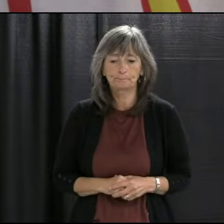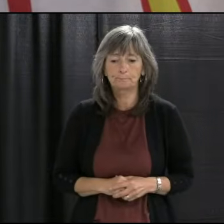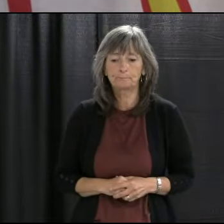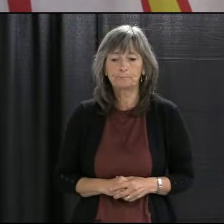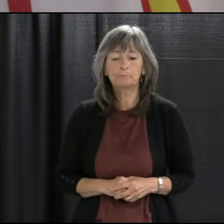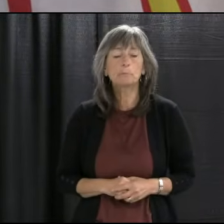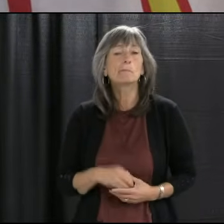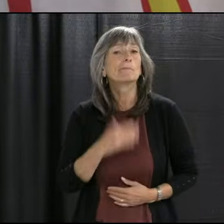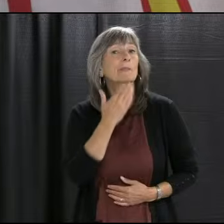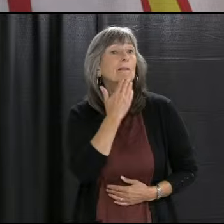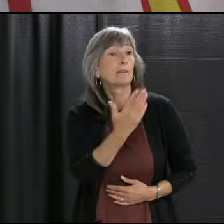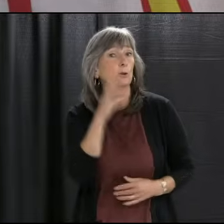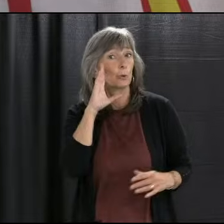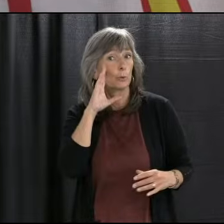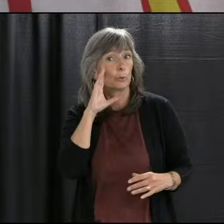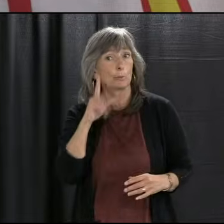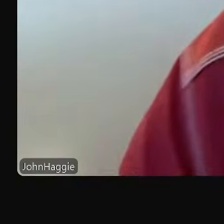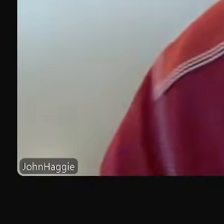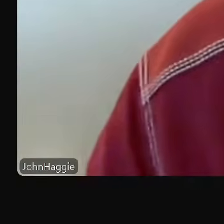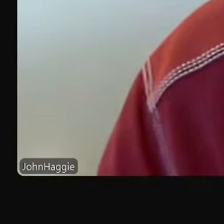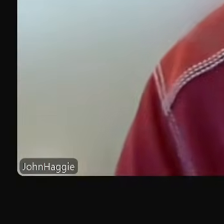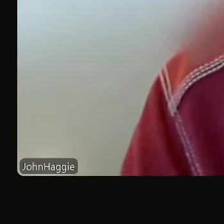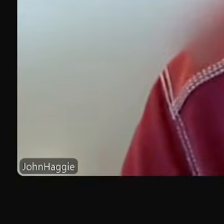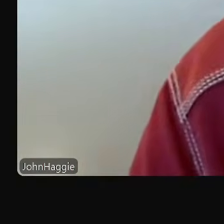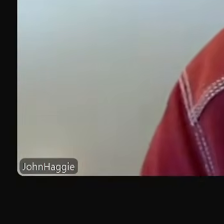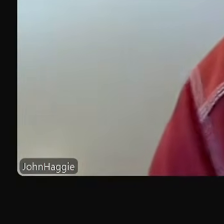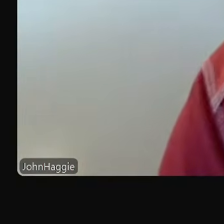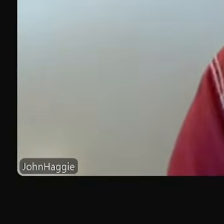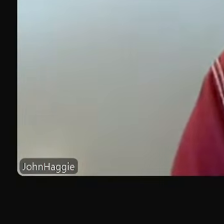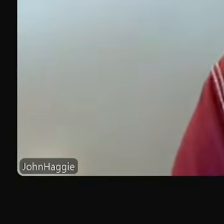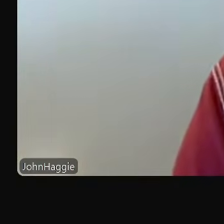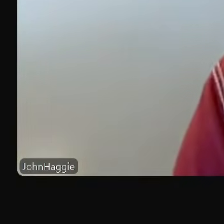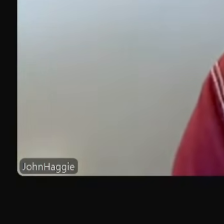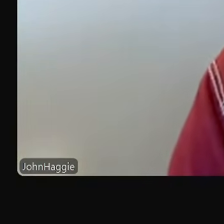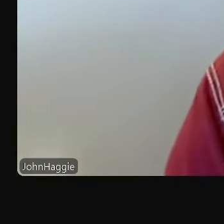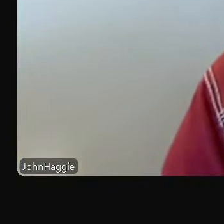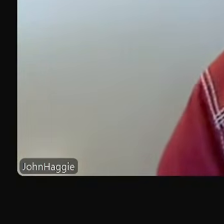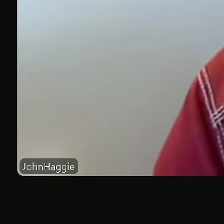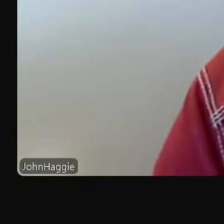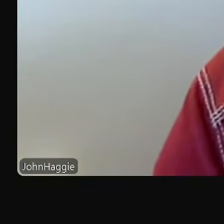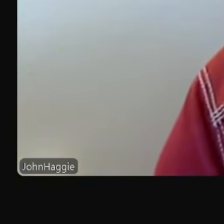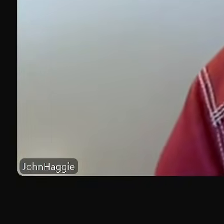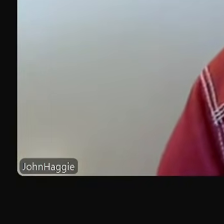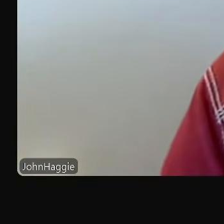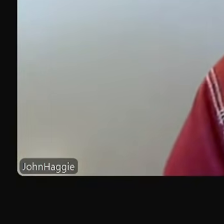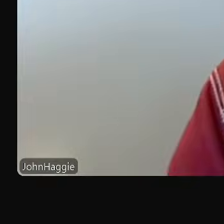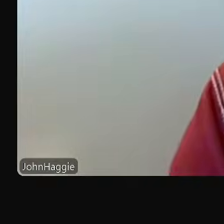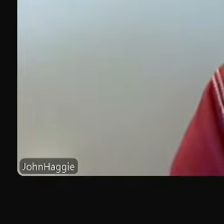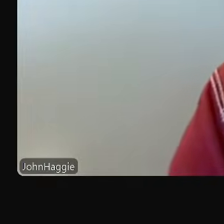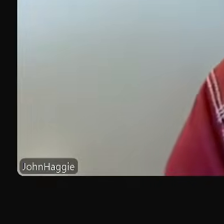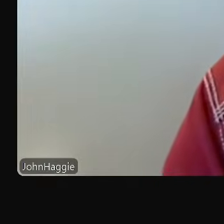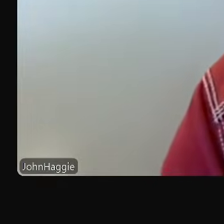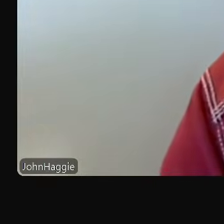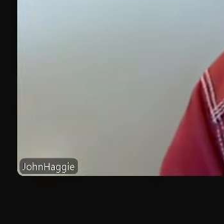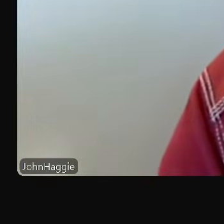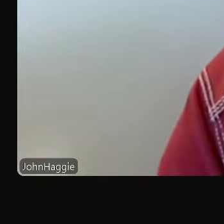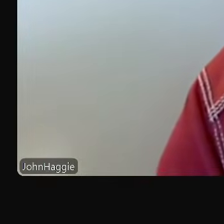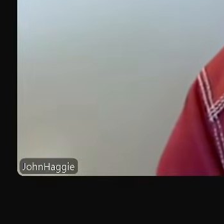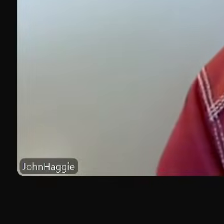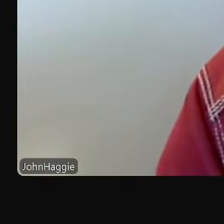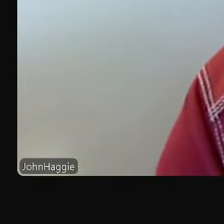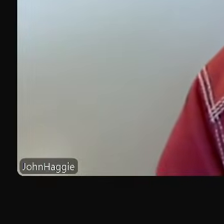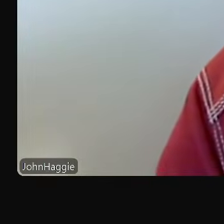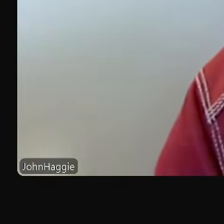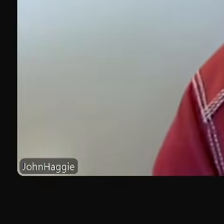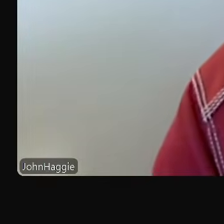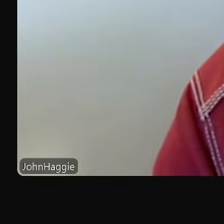Thank you very much, Premier. I would like to echo your comments about thanking Red Cross and our duty